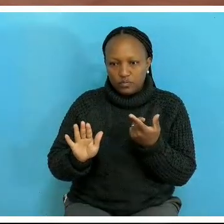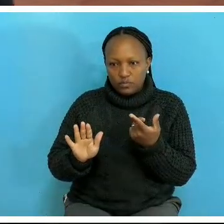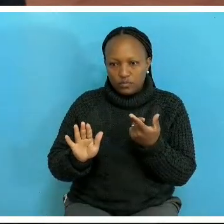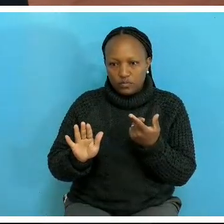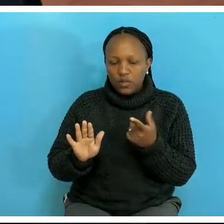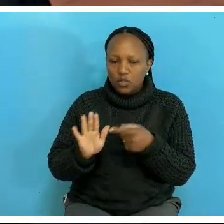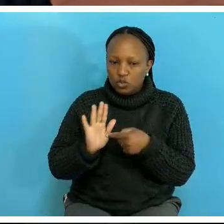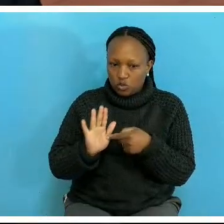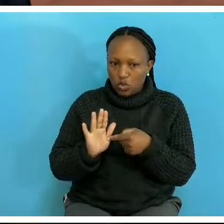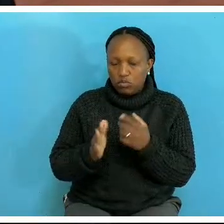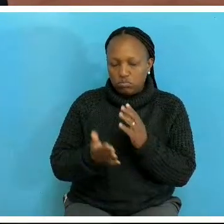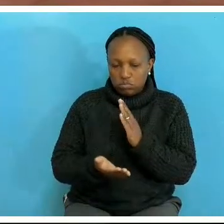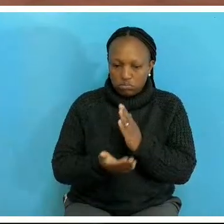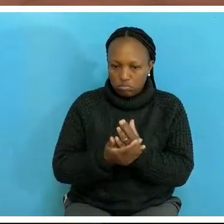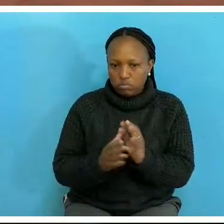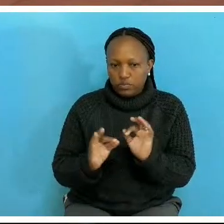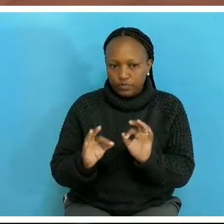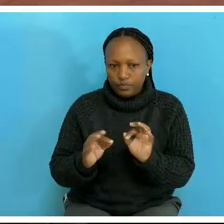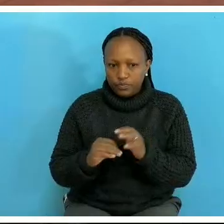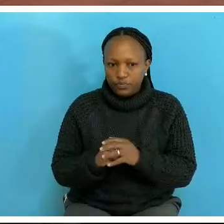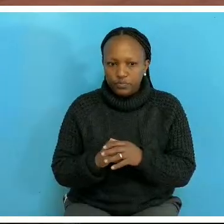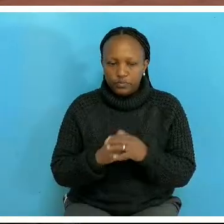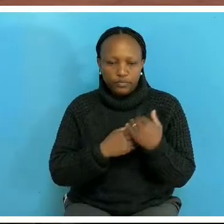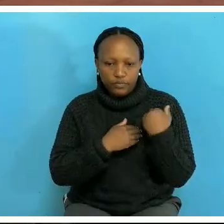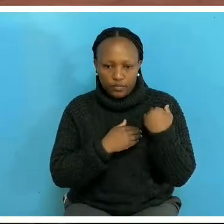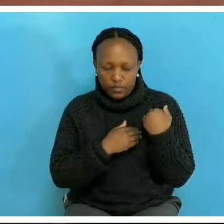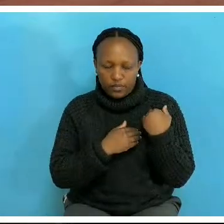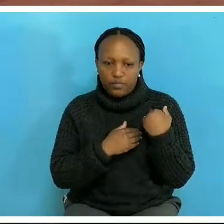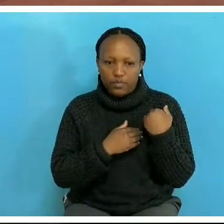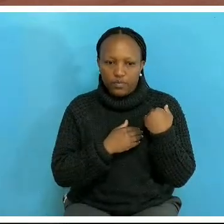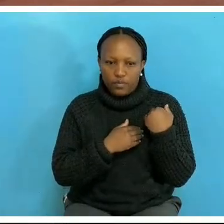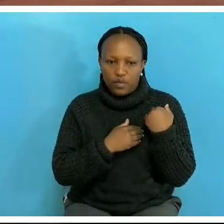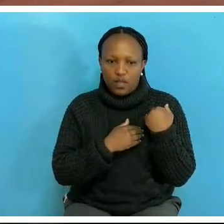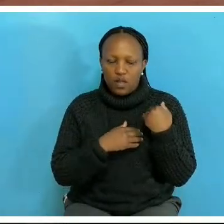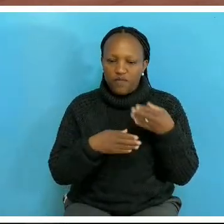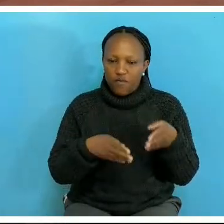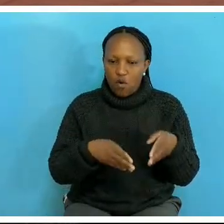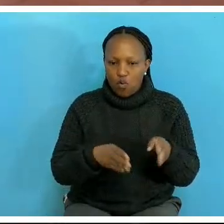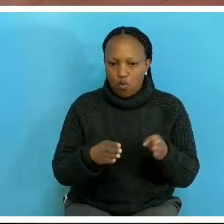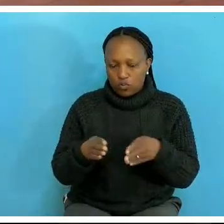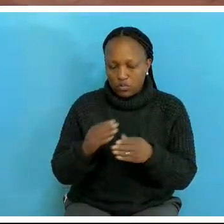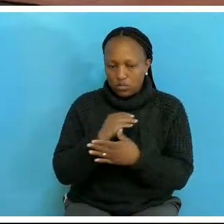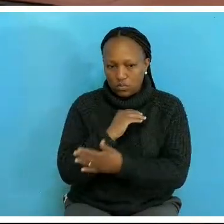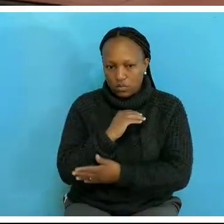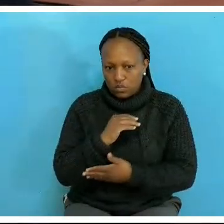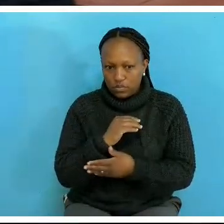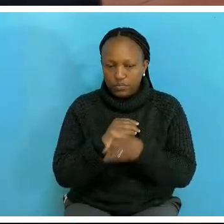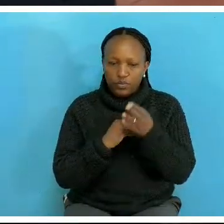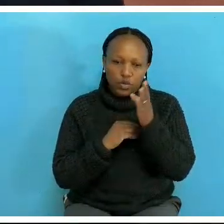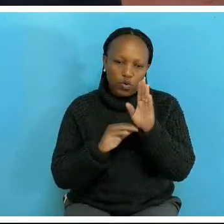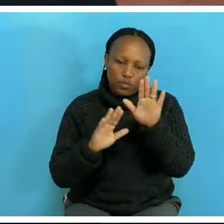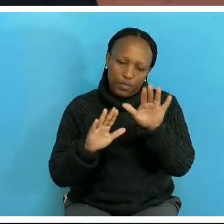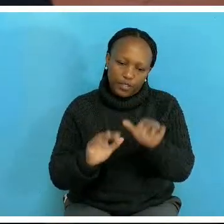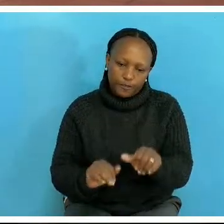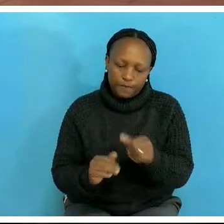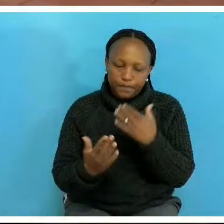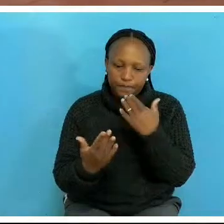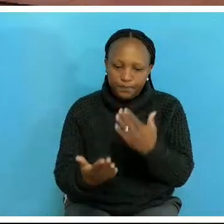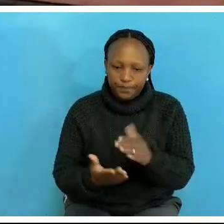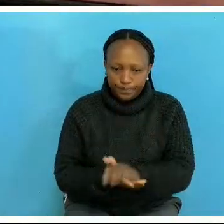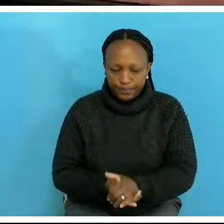It will show, definitely. It's safe for our roads in this country. God bless. Thank